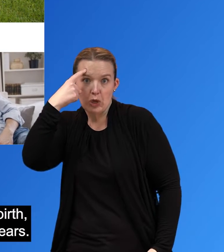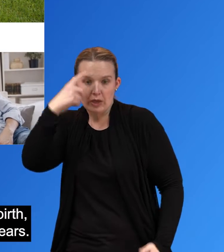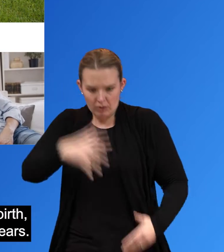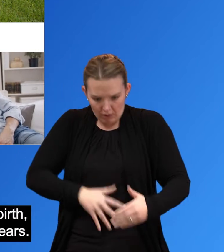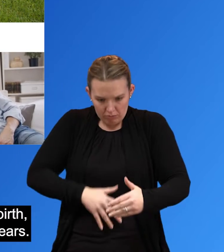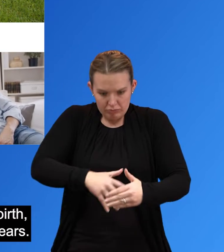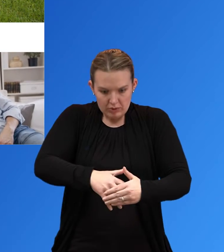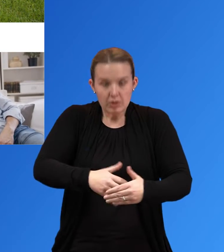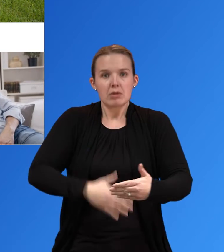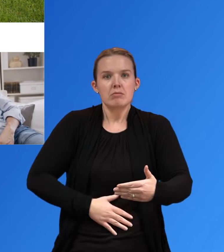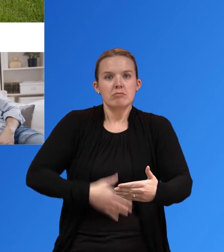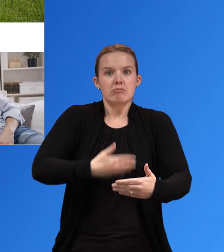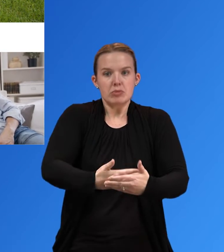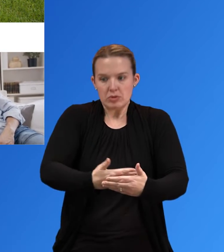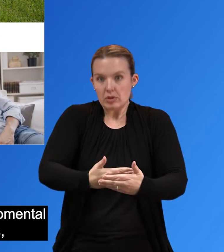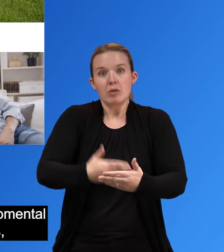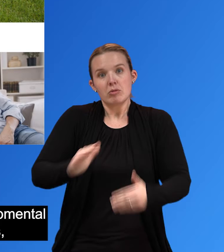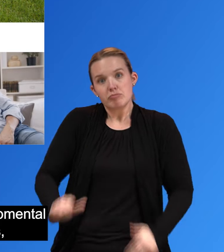years.